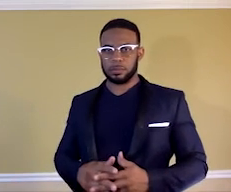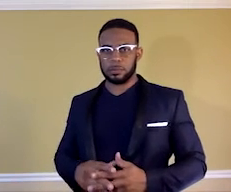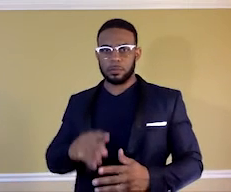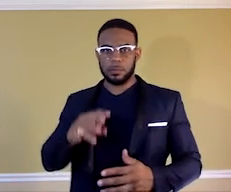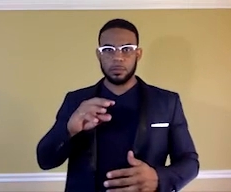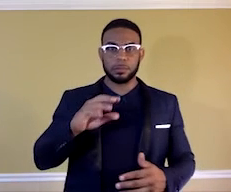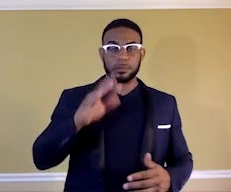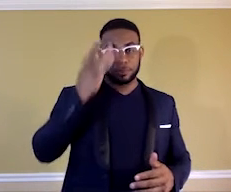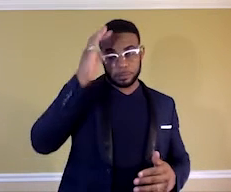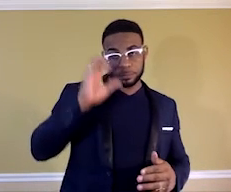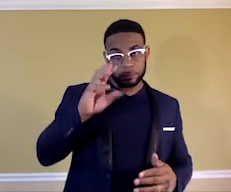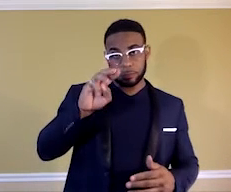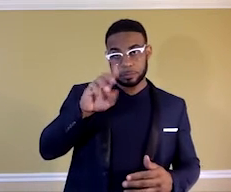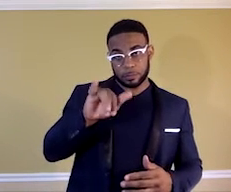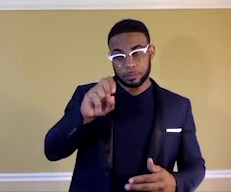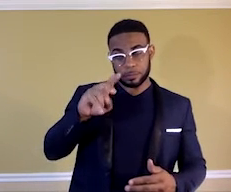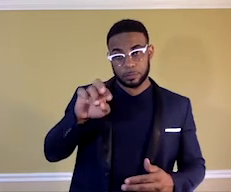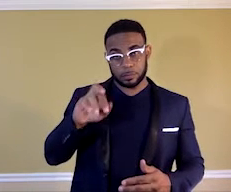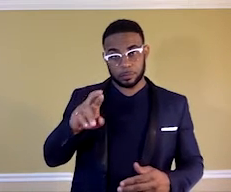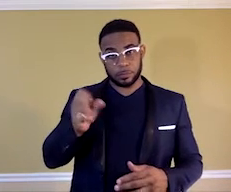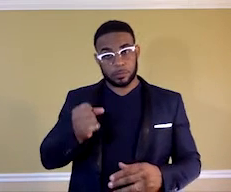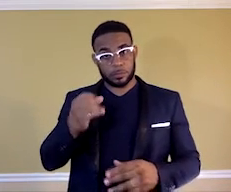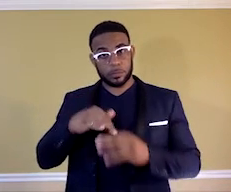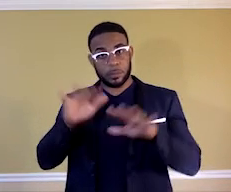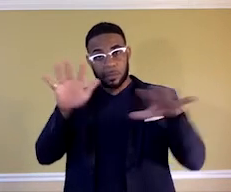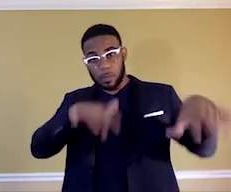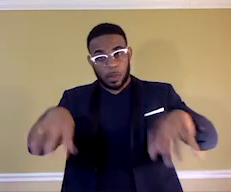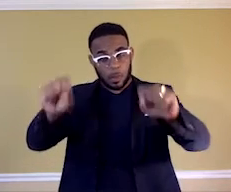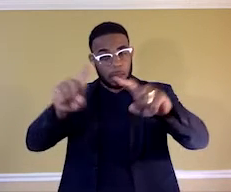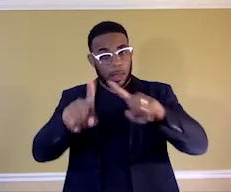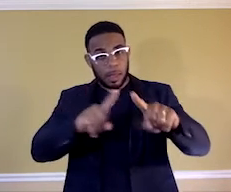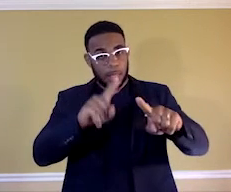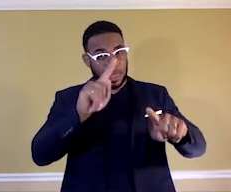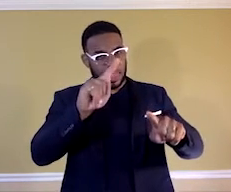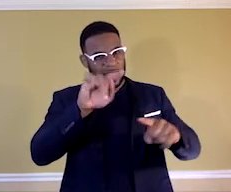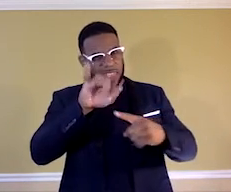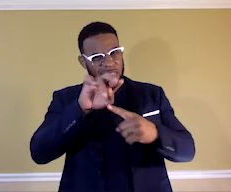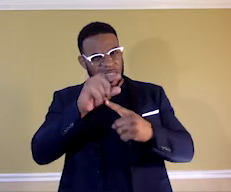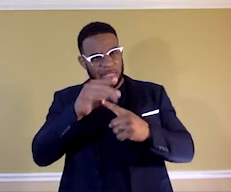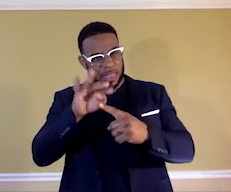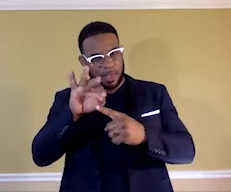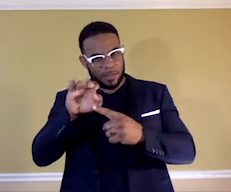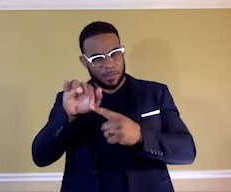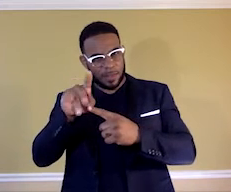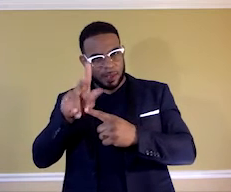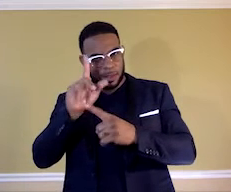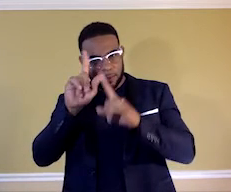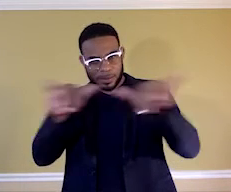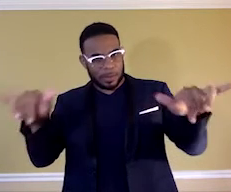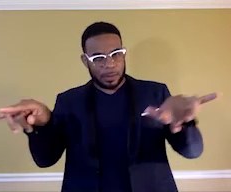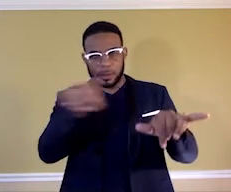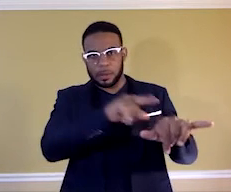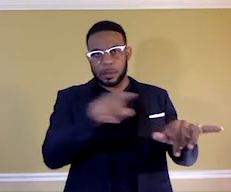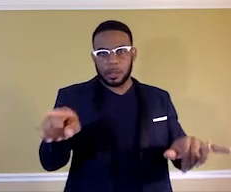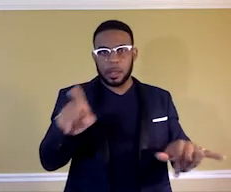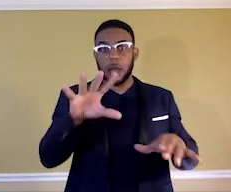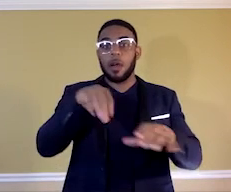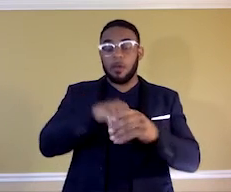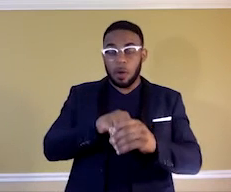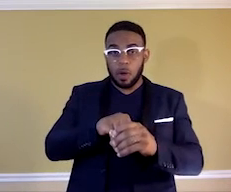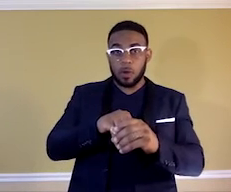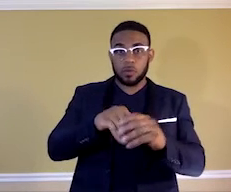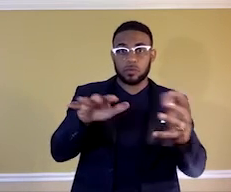Martinician scholar Amy Césaire holds that colonization and thingification are synonymous. Thingification involves